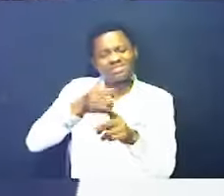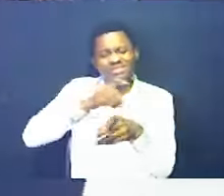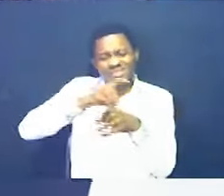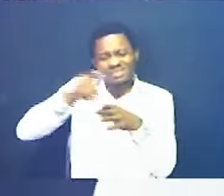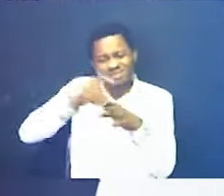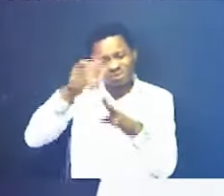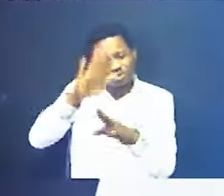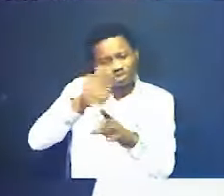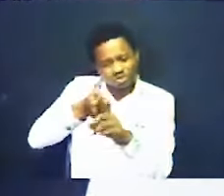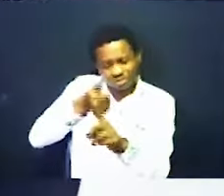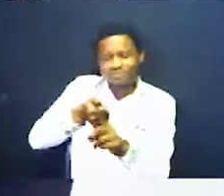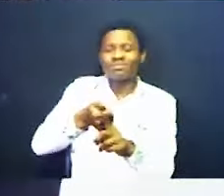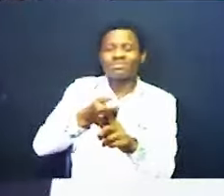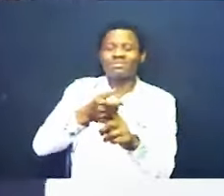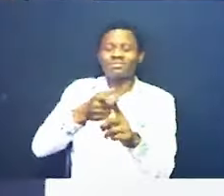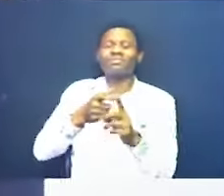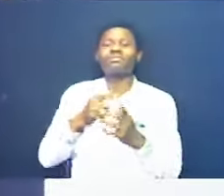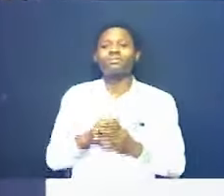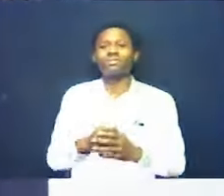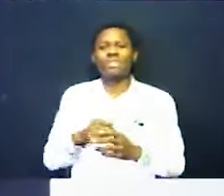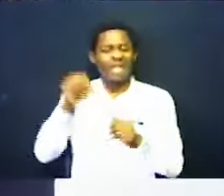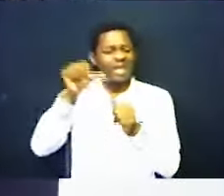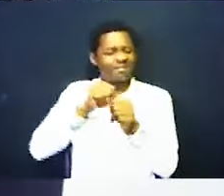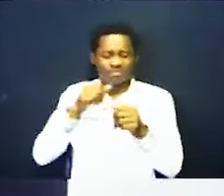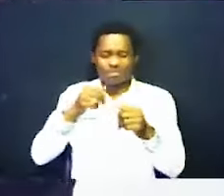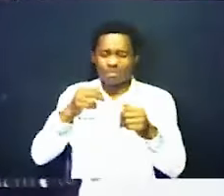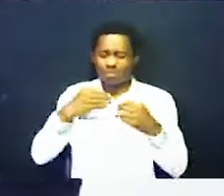Everyone undergoes discipline.